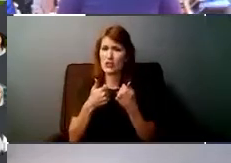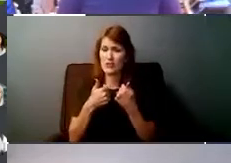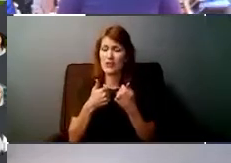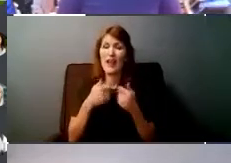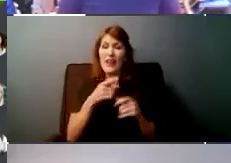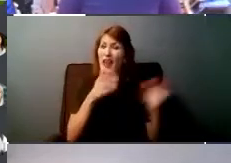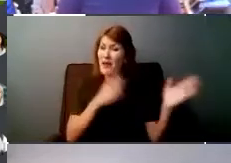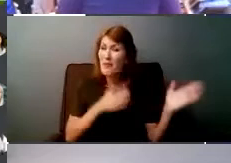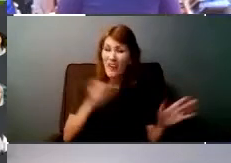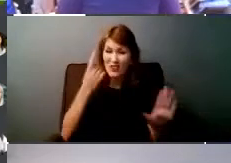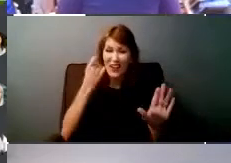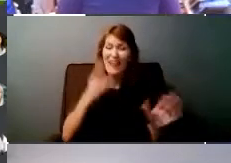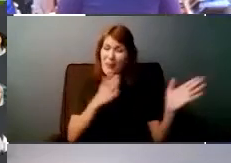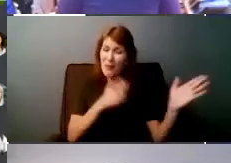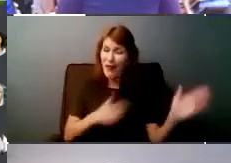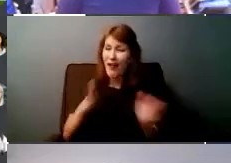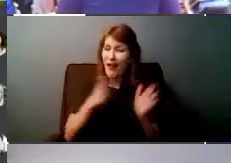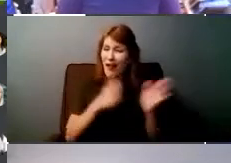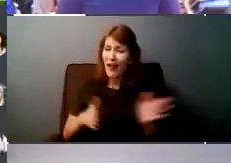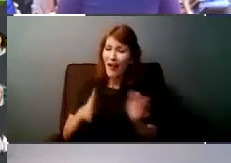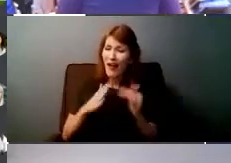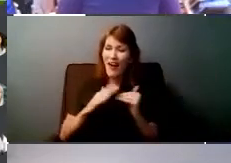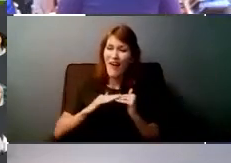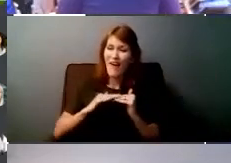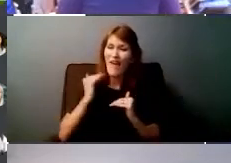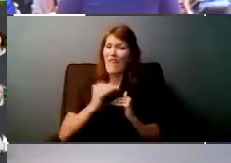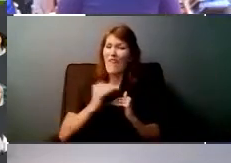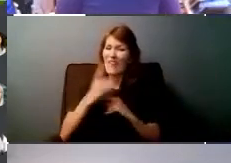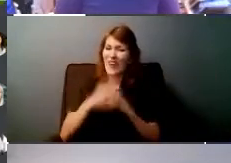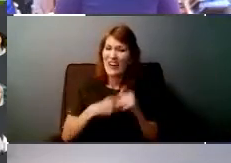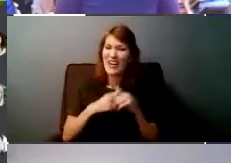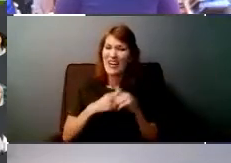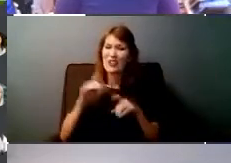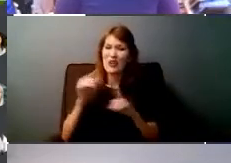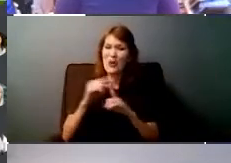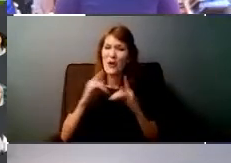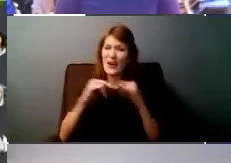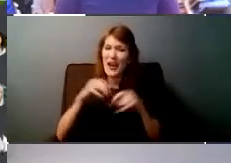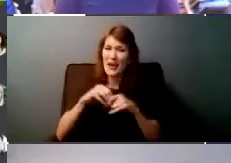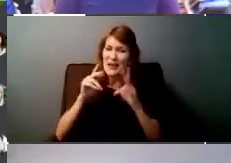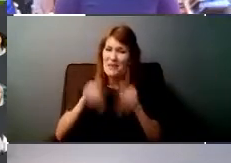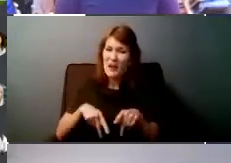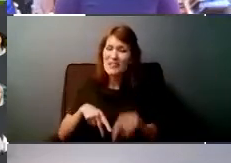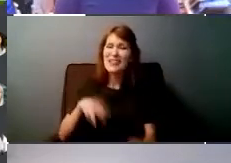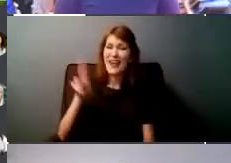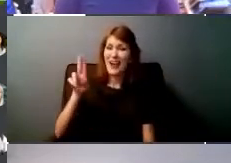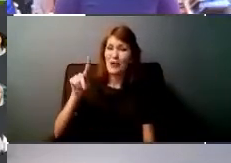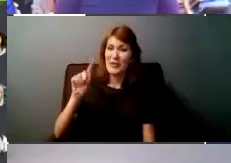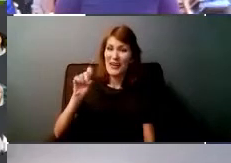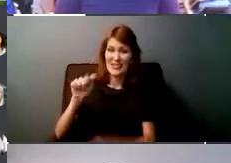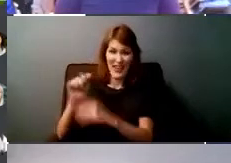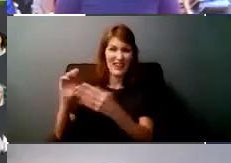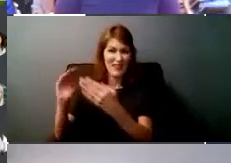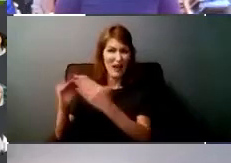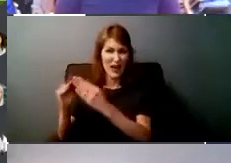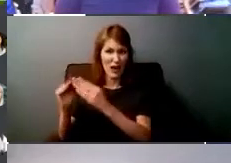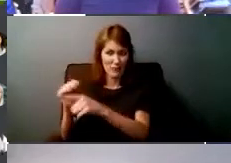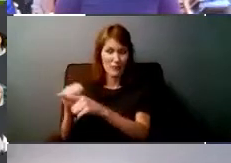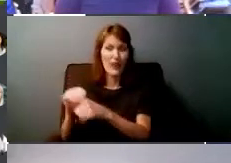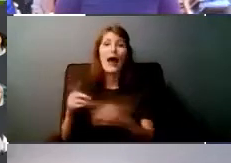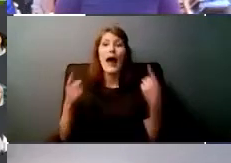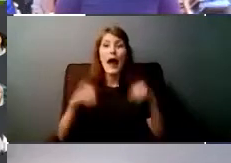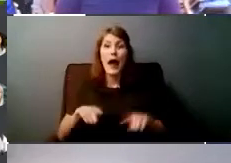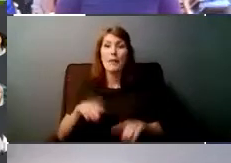over a year to do WordCamp in person at UTSA downtown. And then, first week of March, the